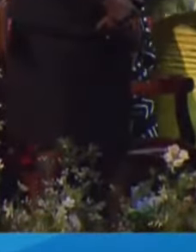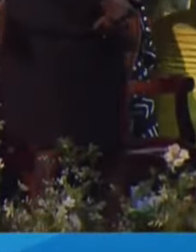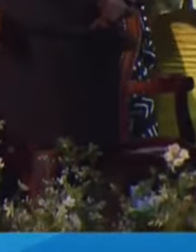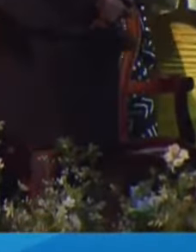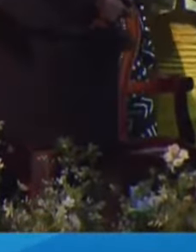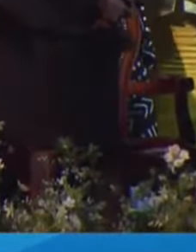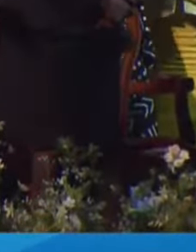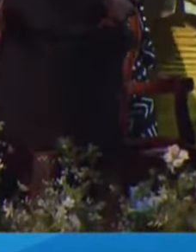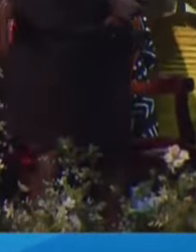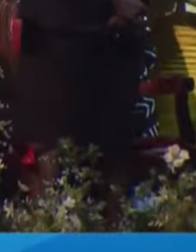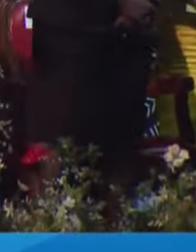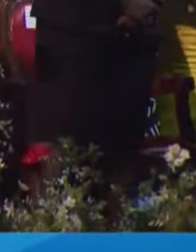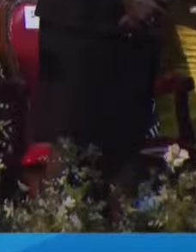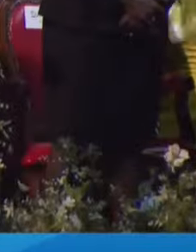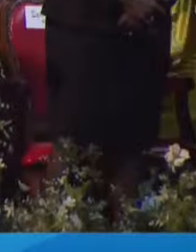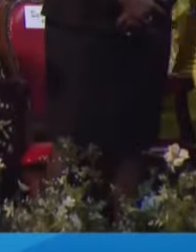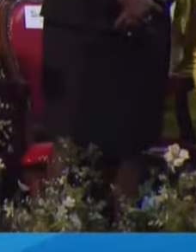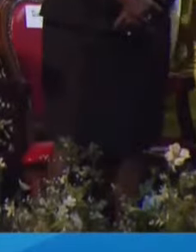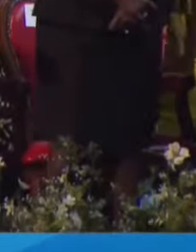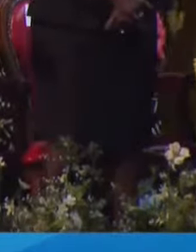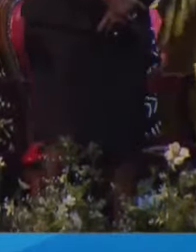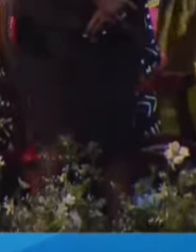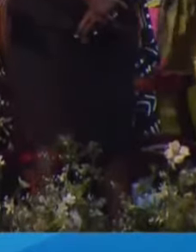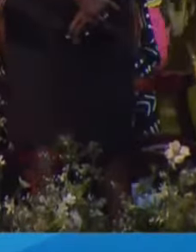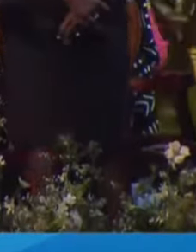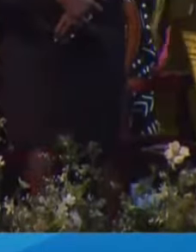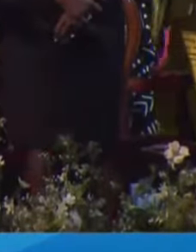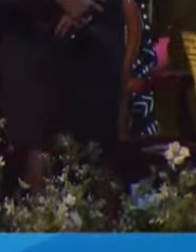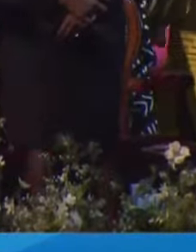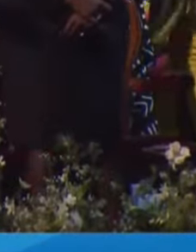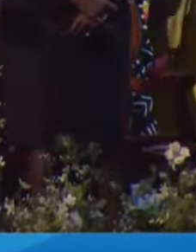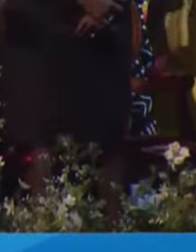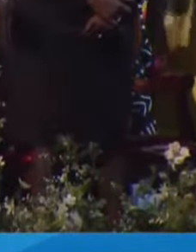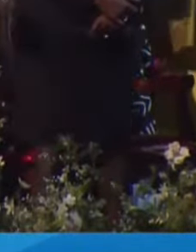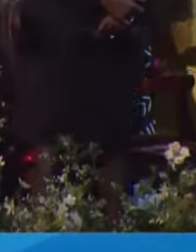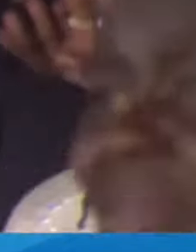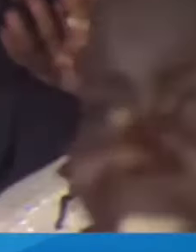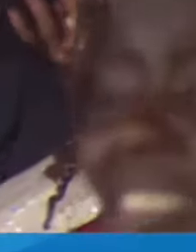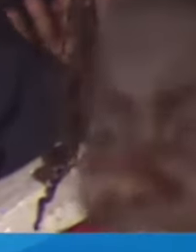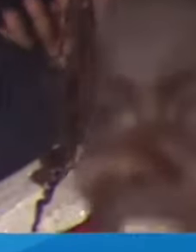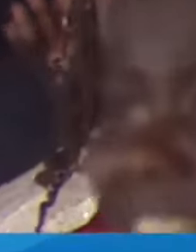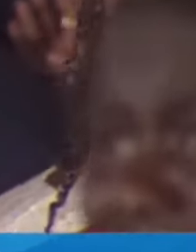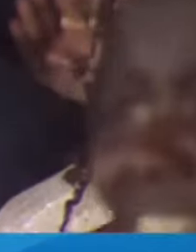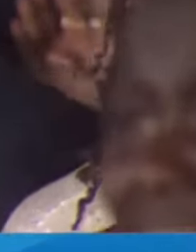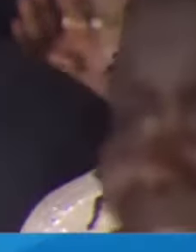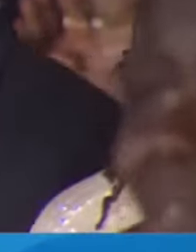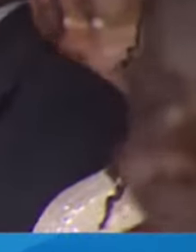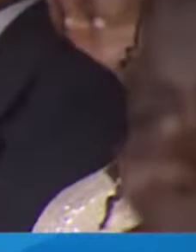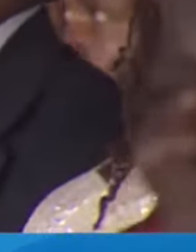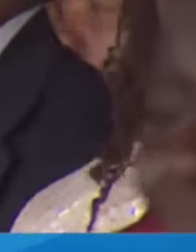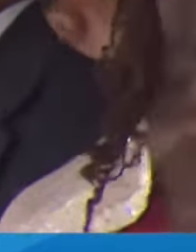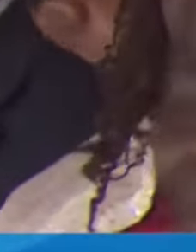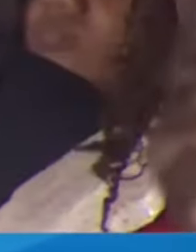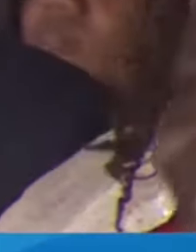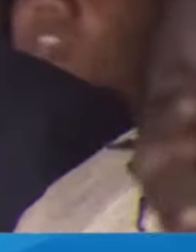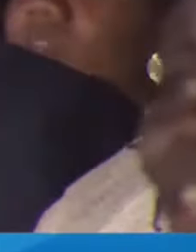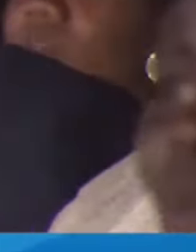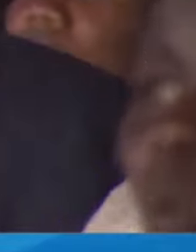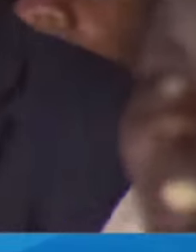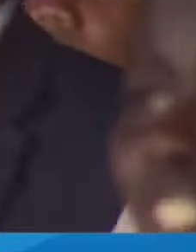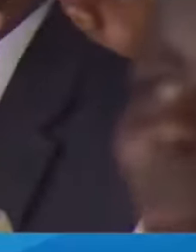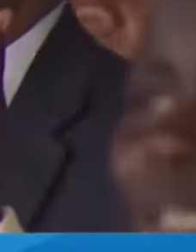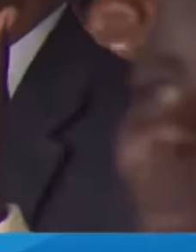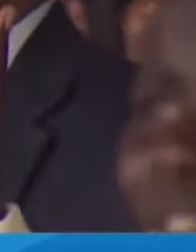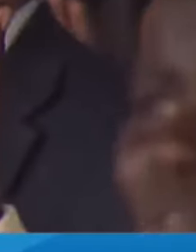tonight are you hungry tonight are you hungry for God's blessing